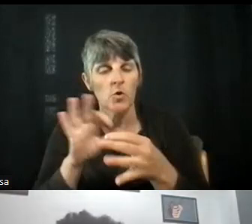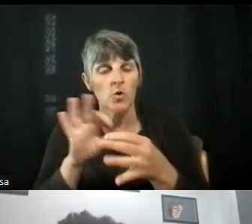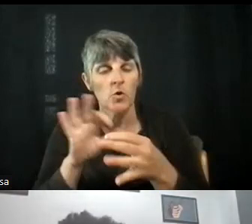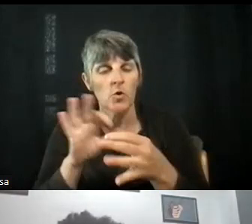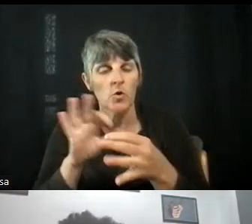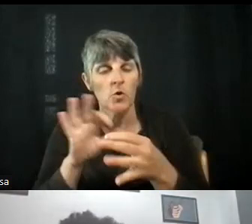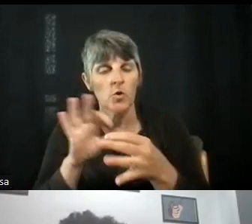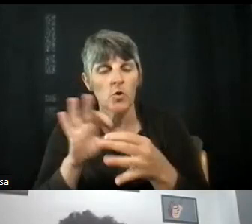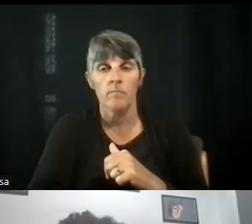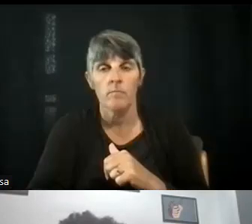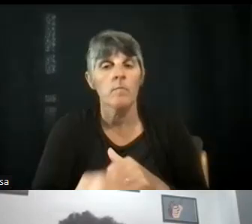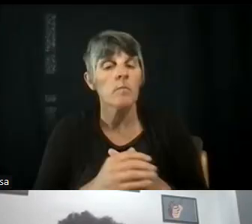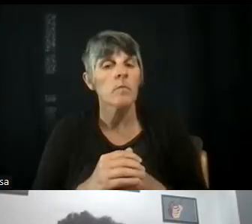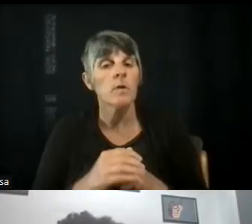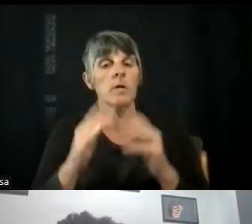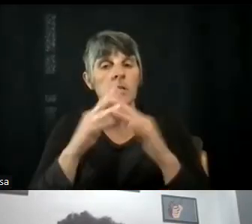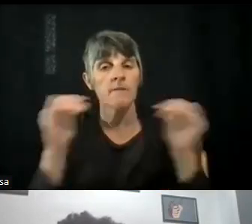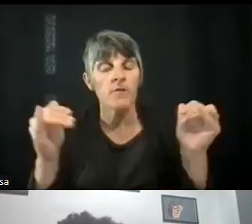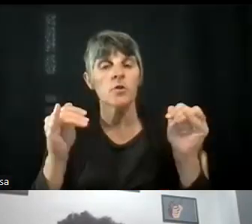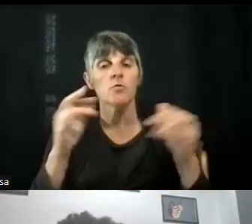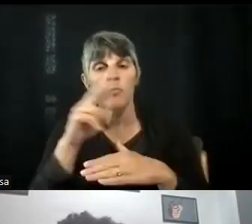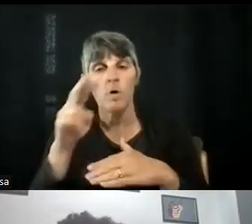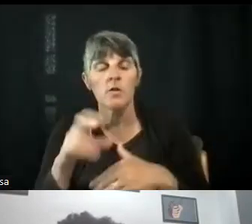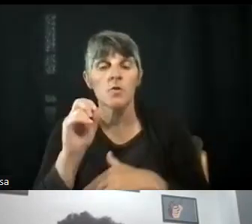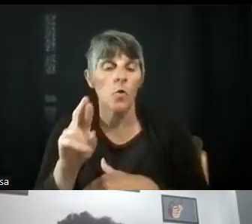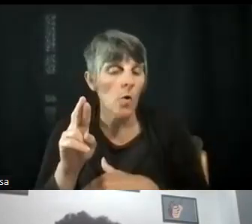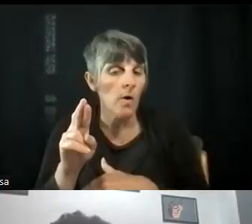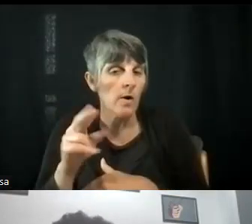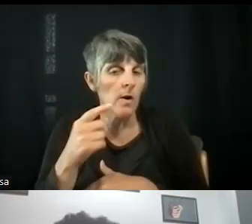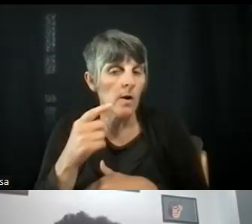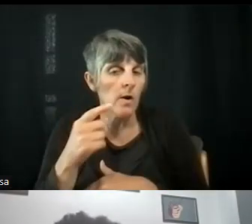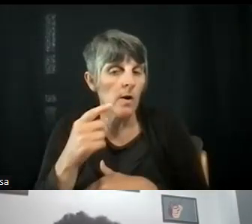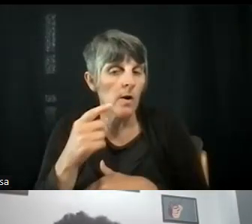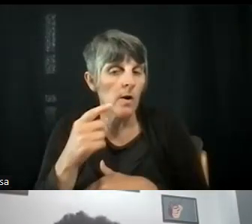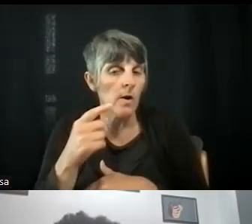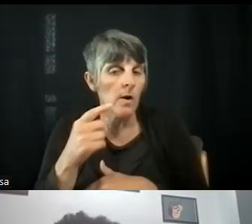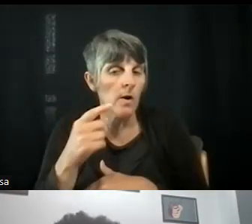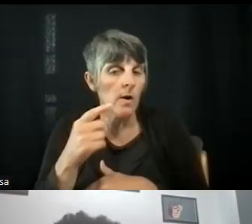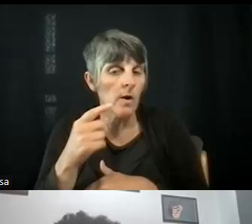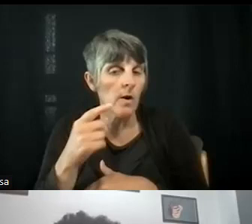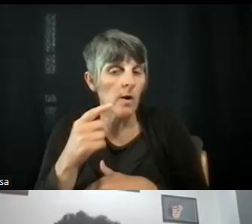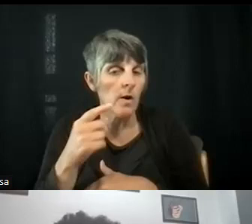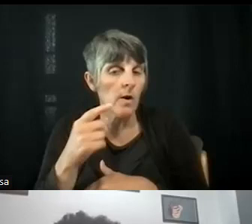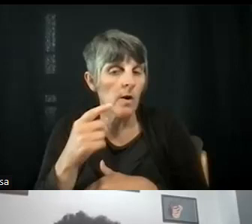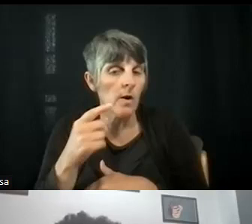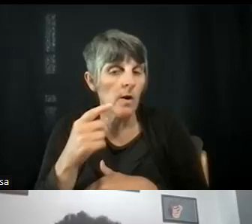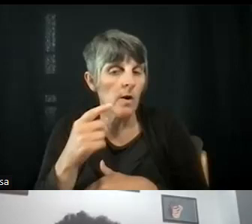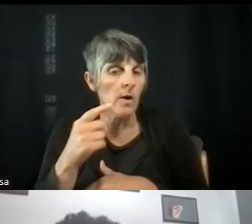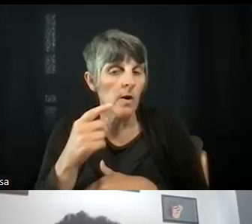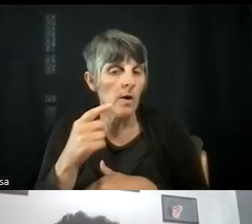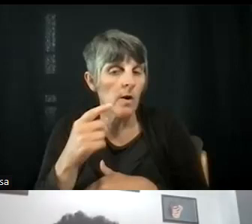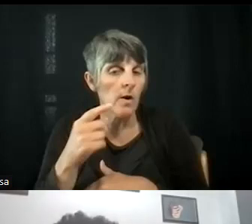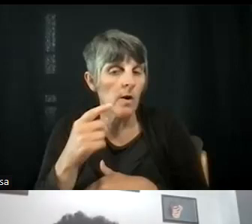Rochester diversity, or diverse Rochester, or something like that. Yes.